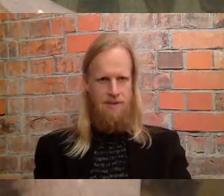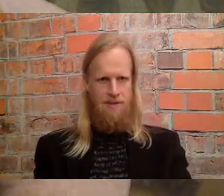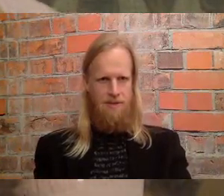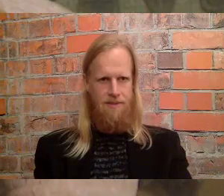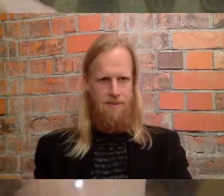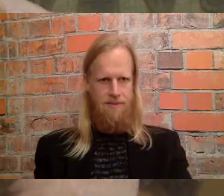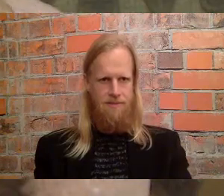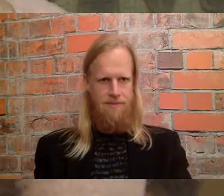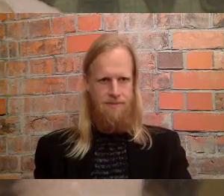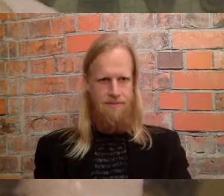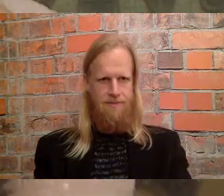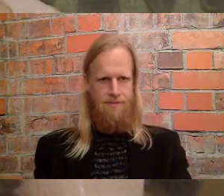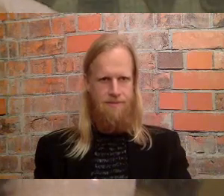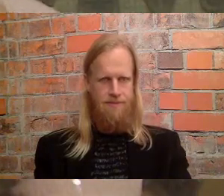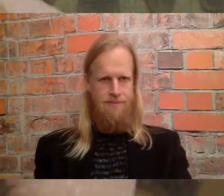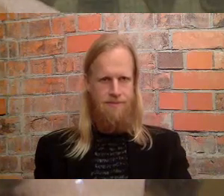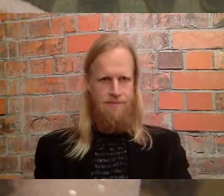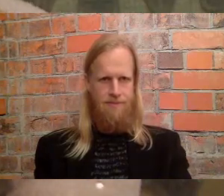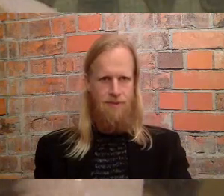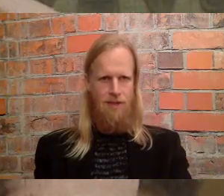Why am I here in this world?